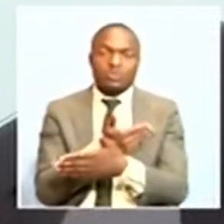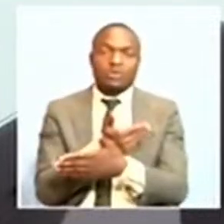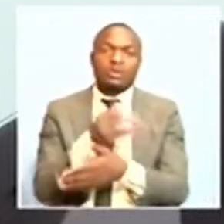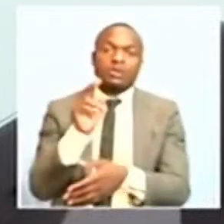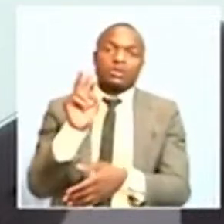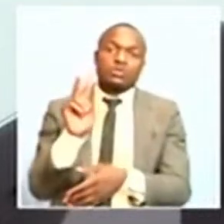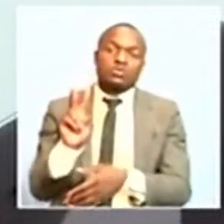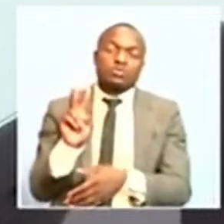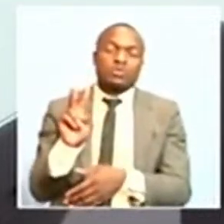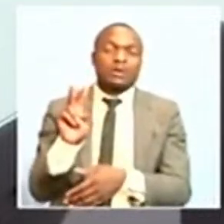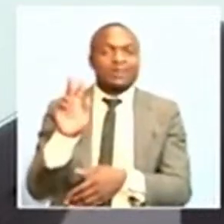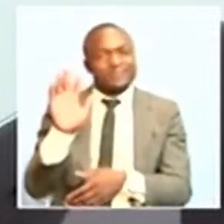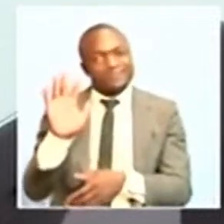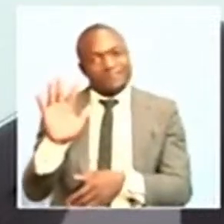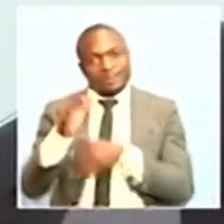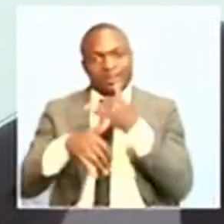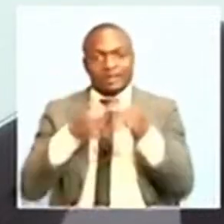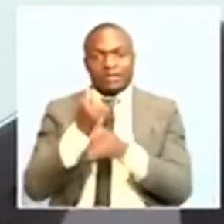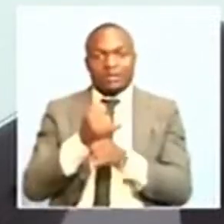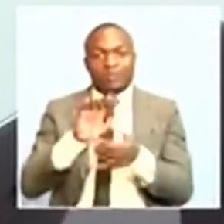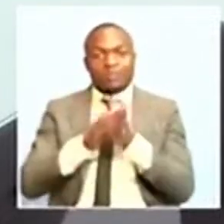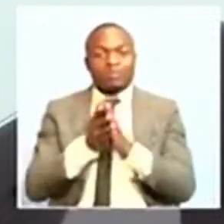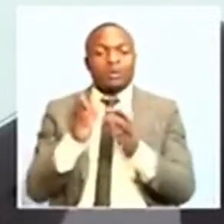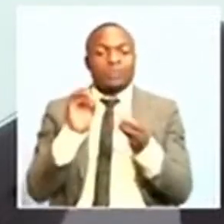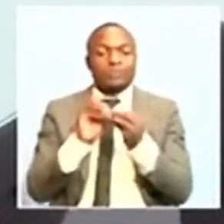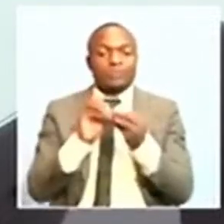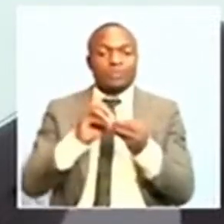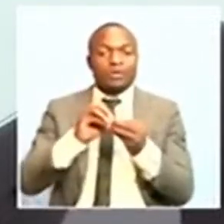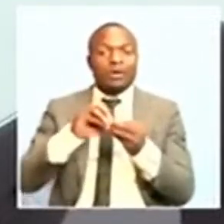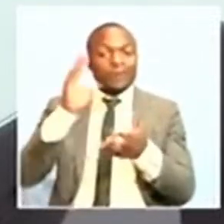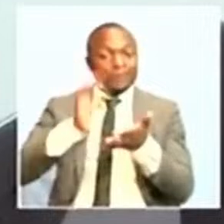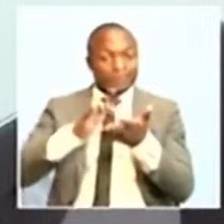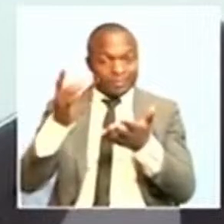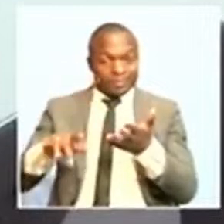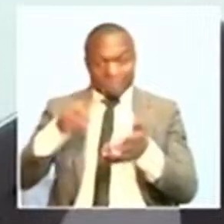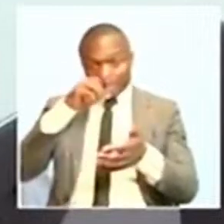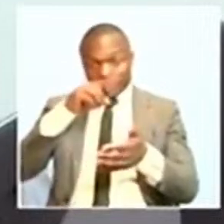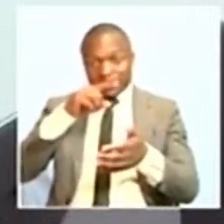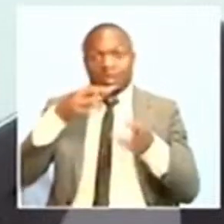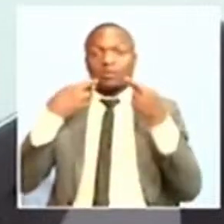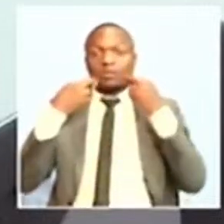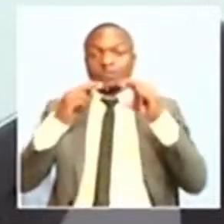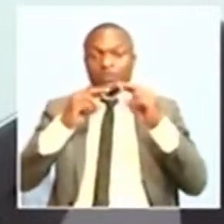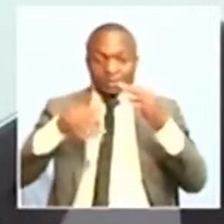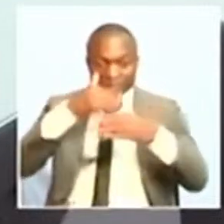2 and 5 years will become more expensive over time as a result of this adjustment.